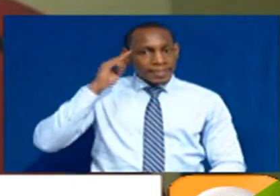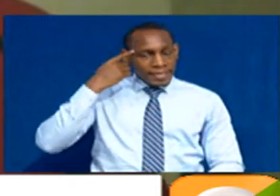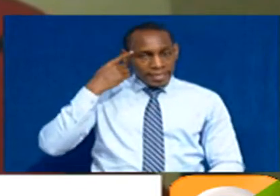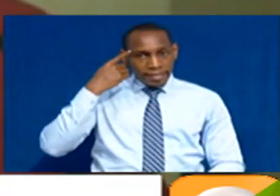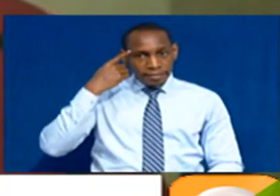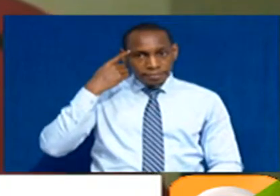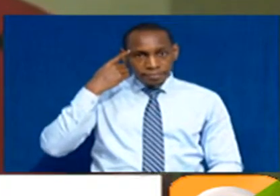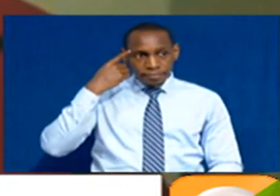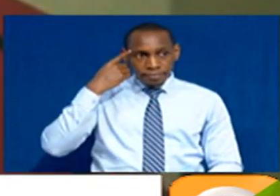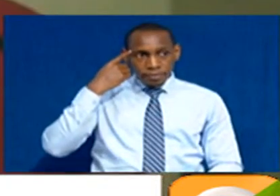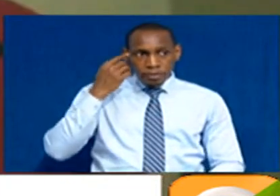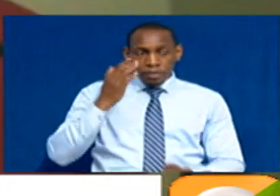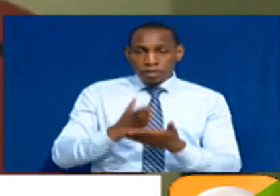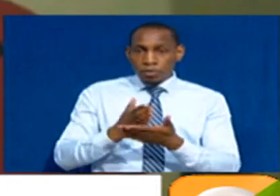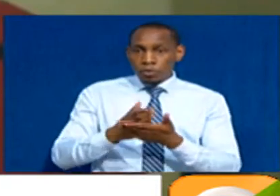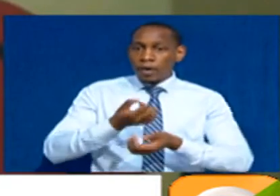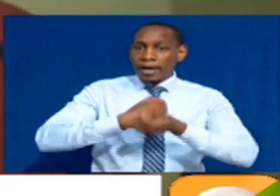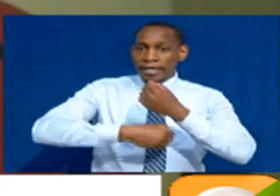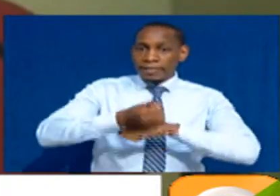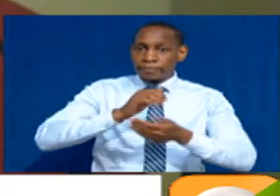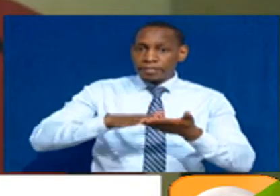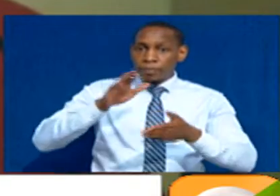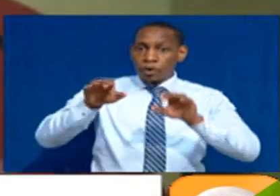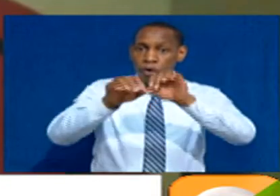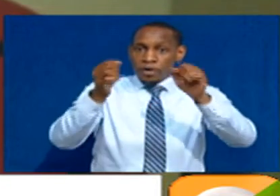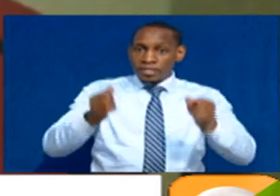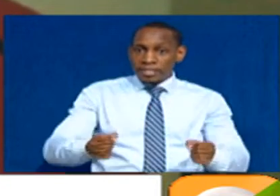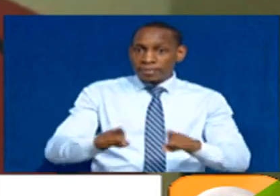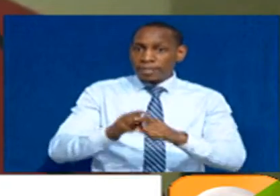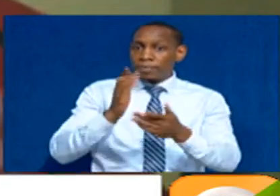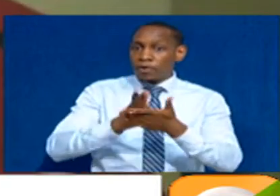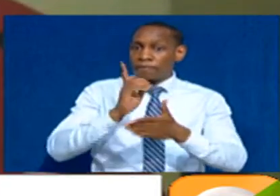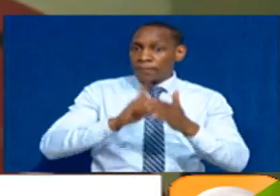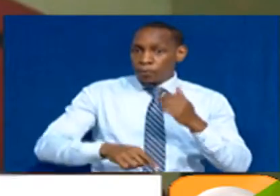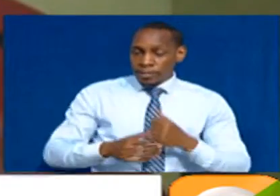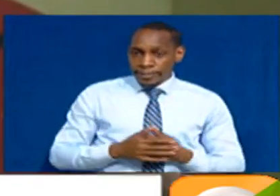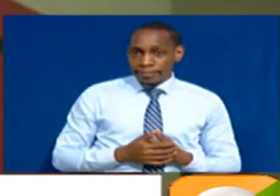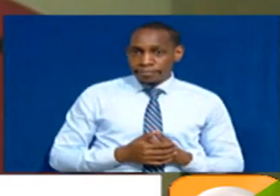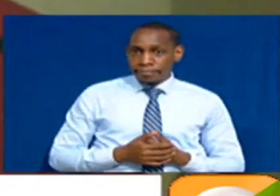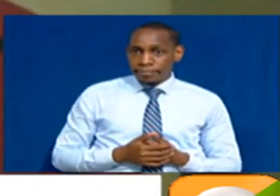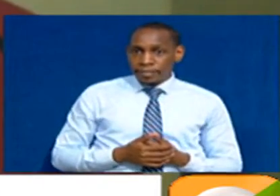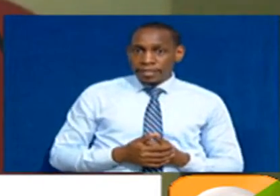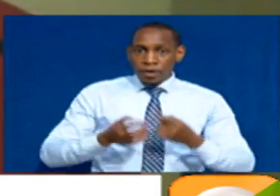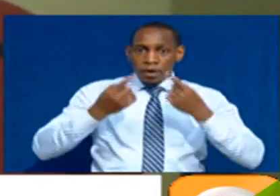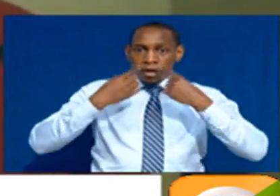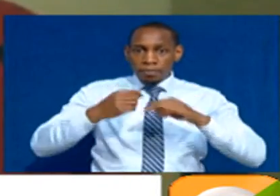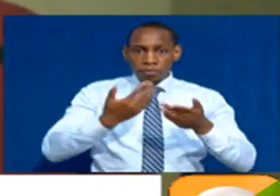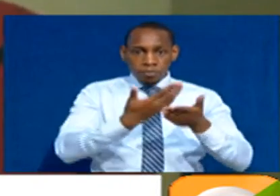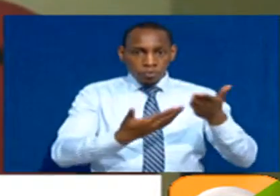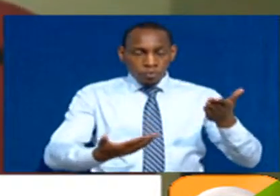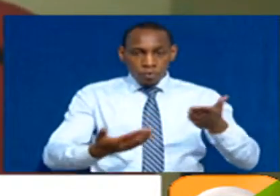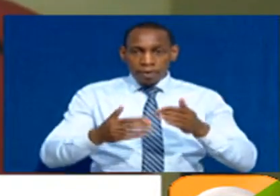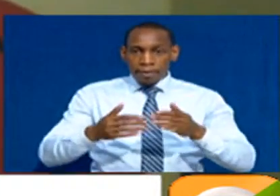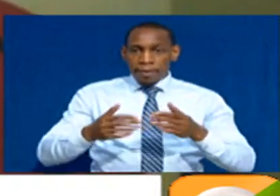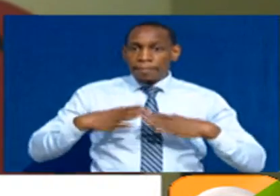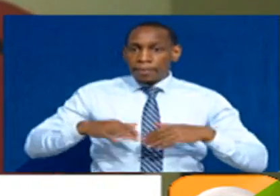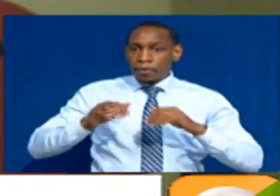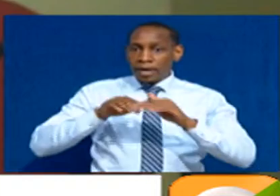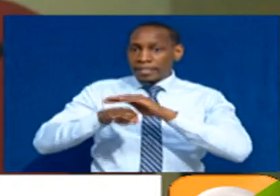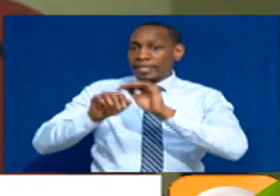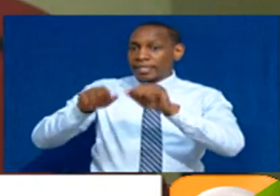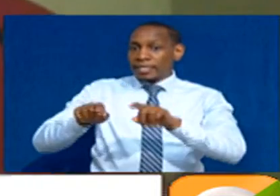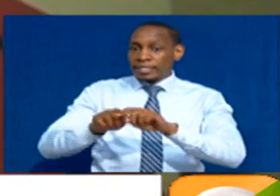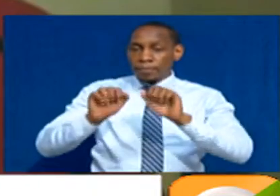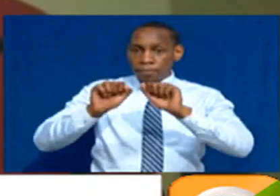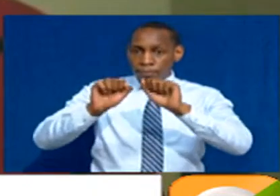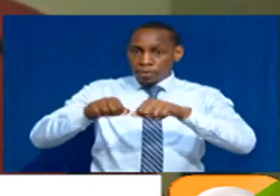that if we had a more proactive system and ensure that this whatever is declared is publicly accessible and you're